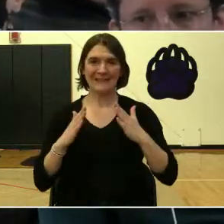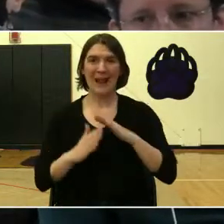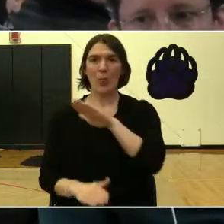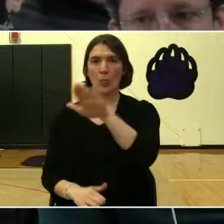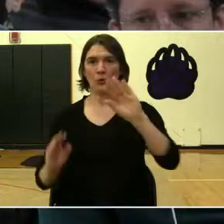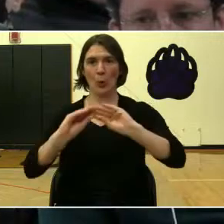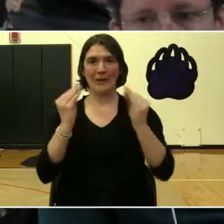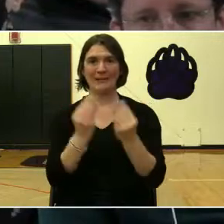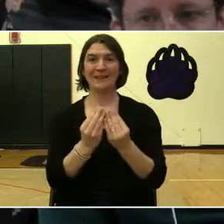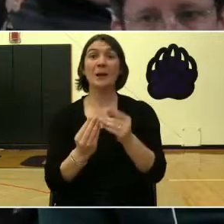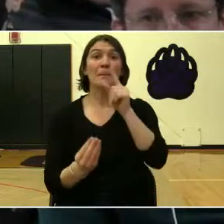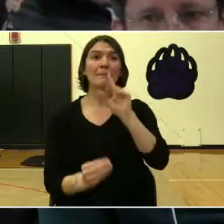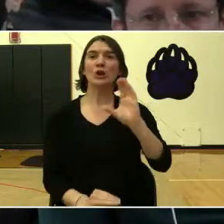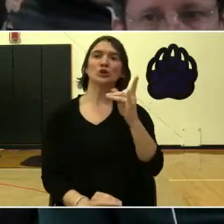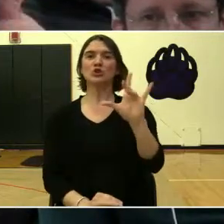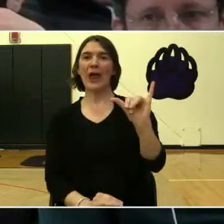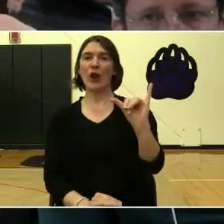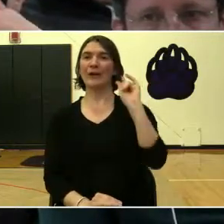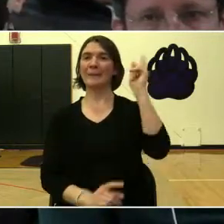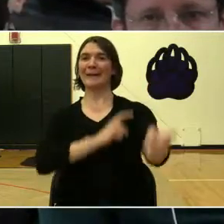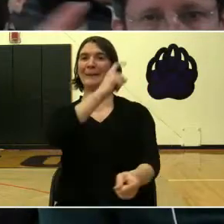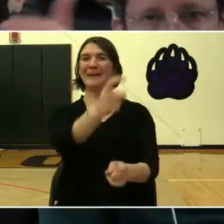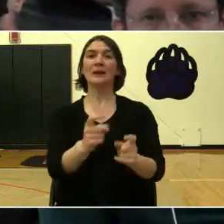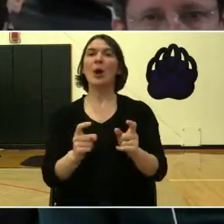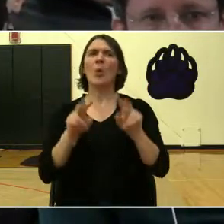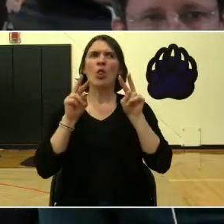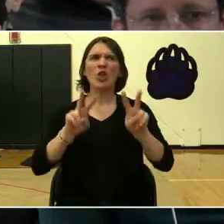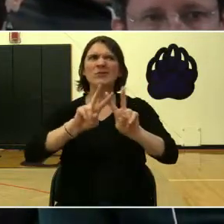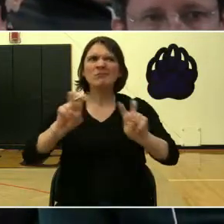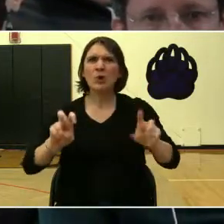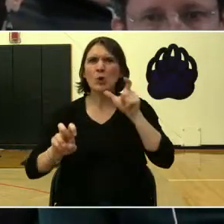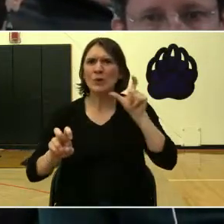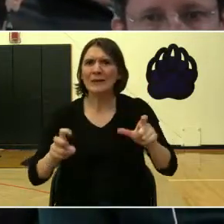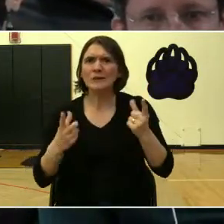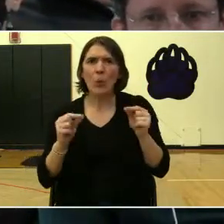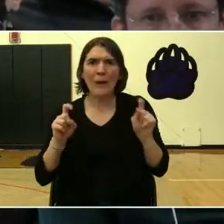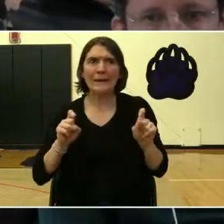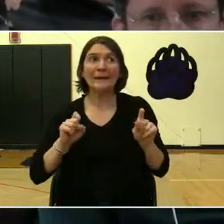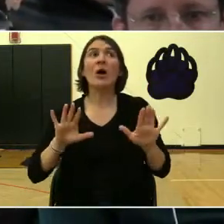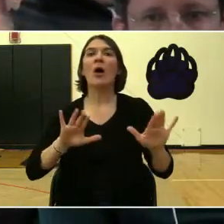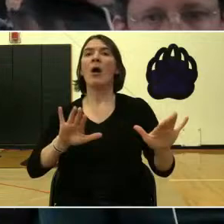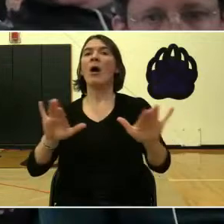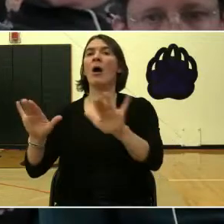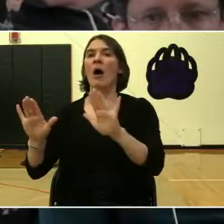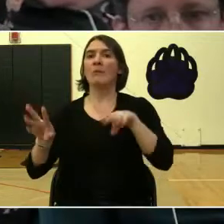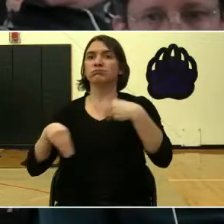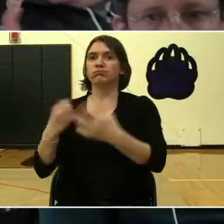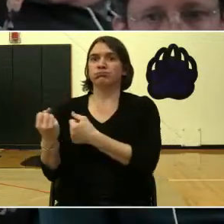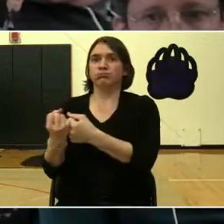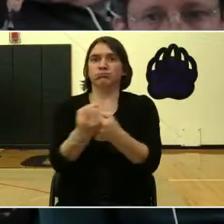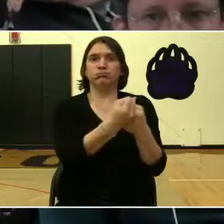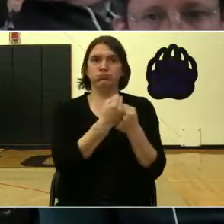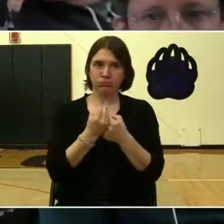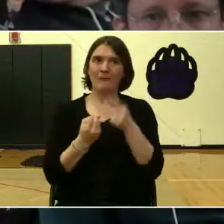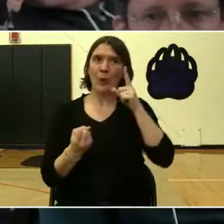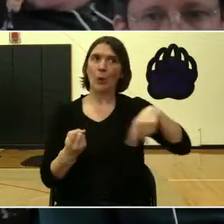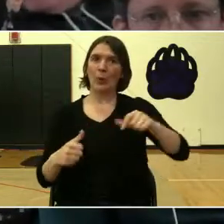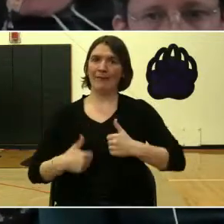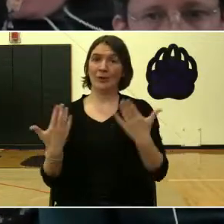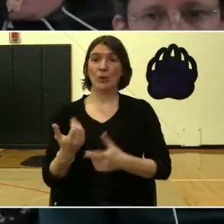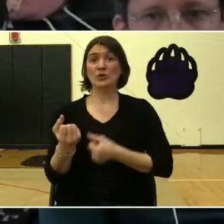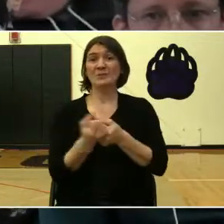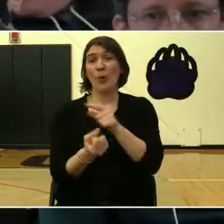not um charity this is uh looking at needs in our community and trying to figure out where the town can uh